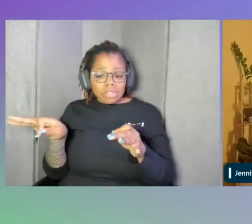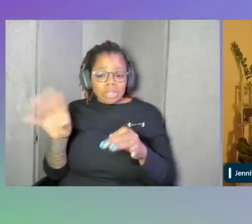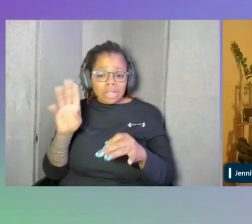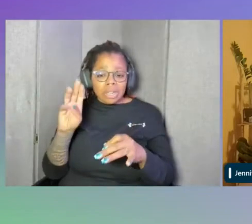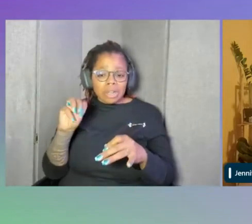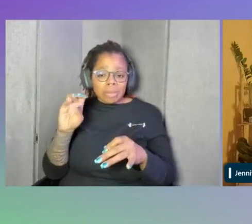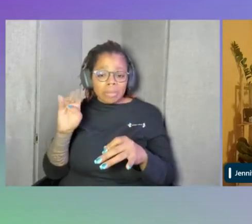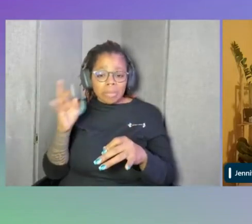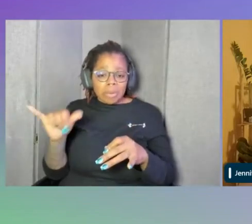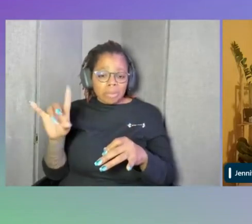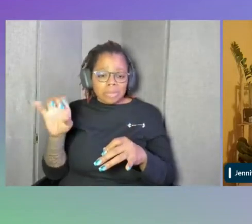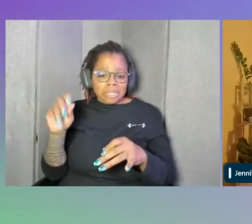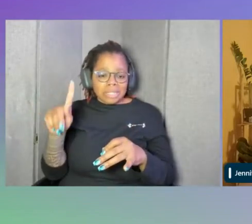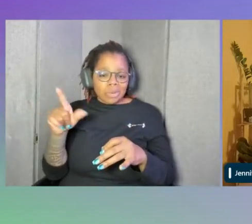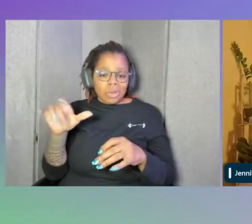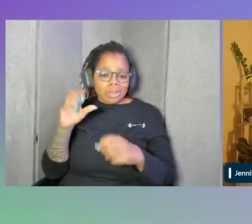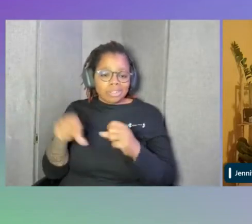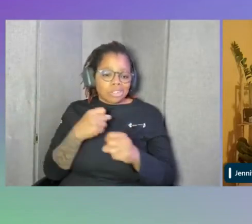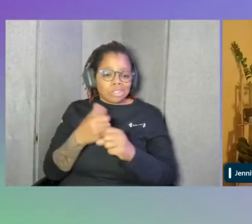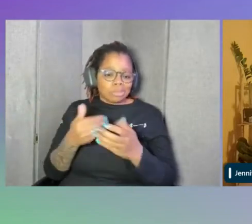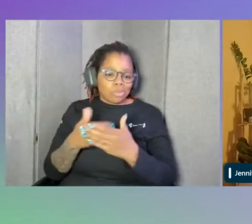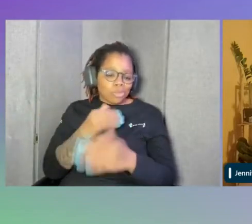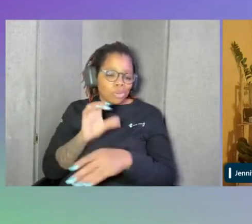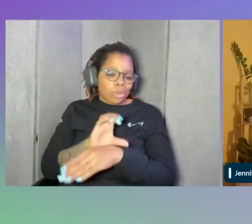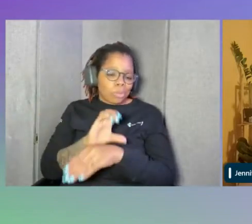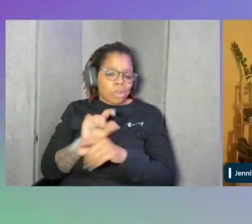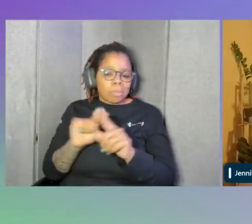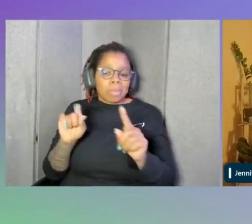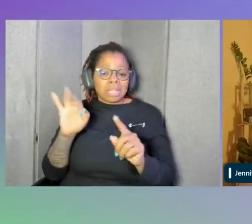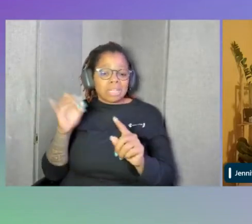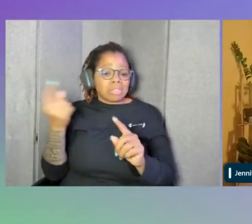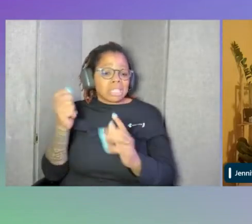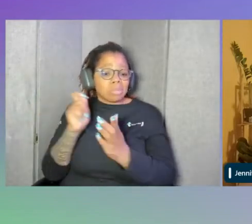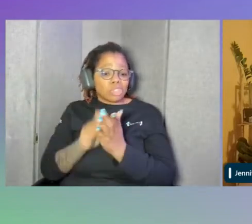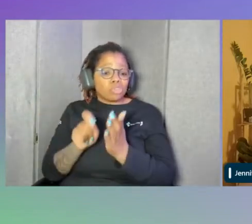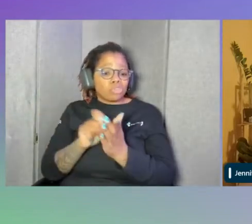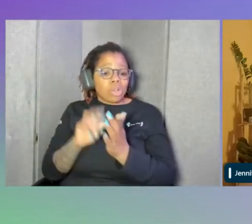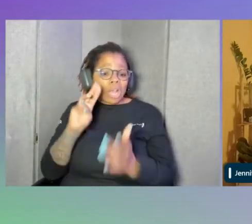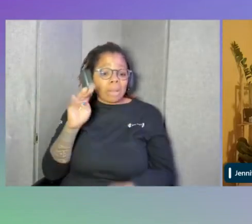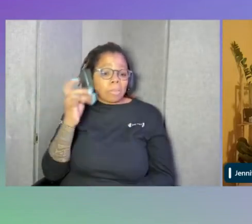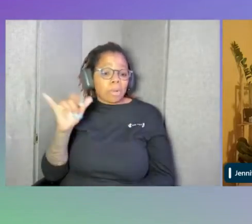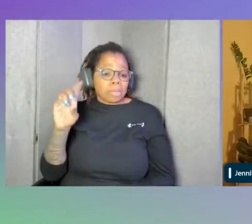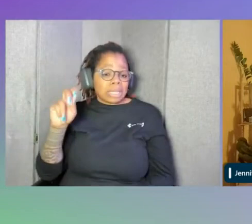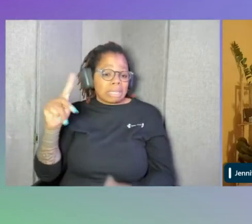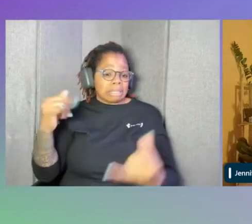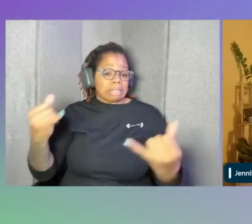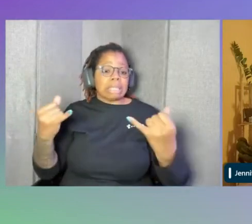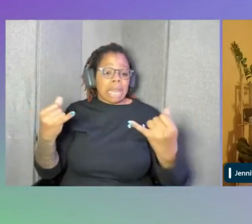was 100 years before we had computers, but let's say somebody's writing Moby Dick today